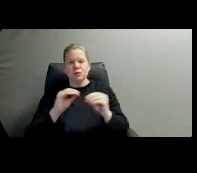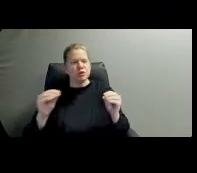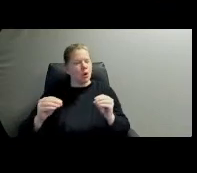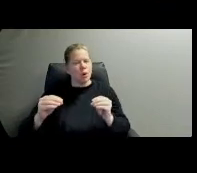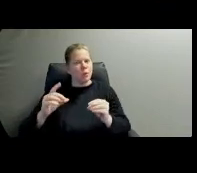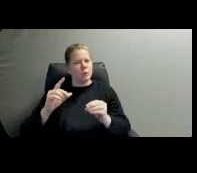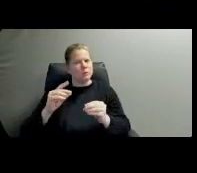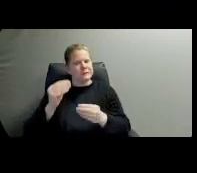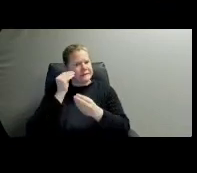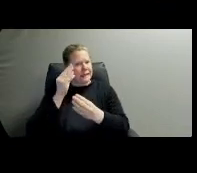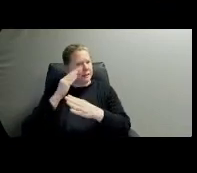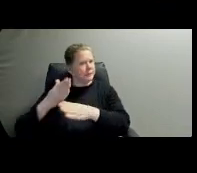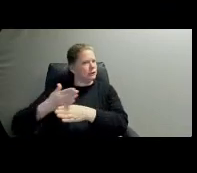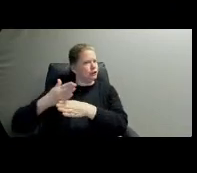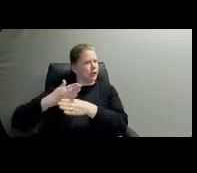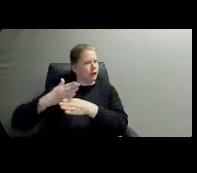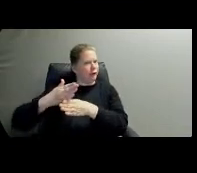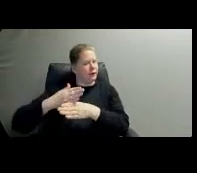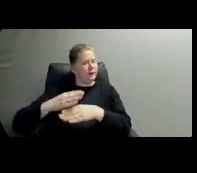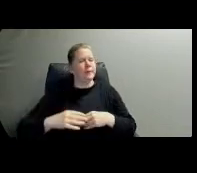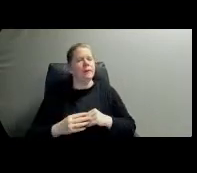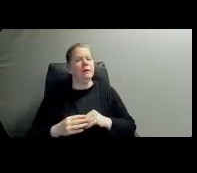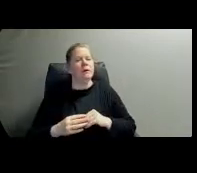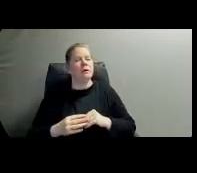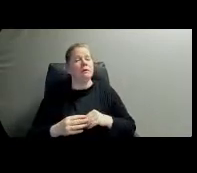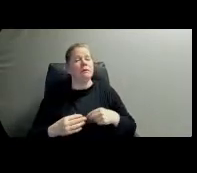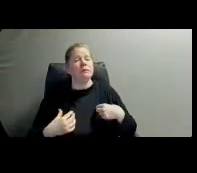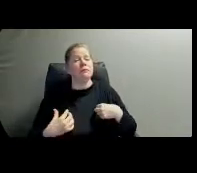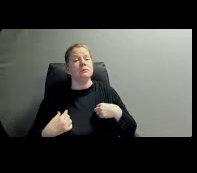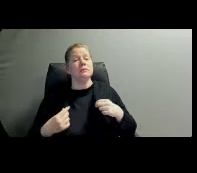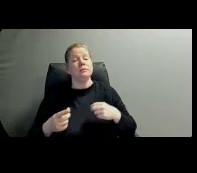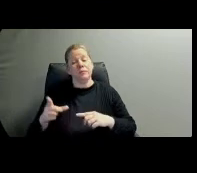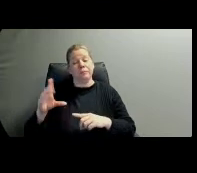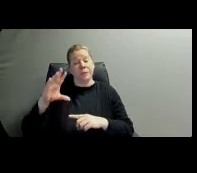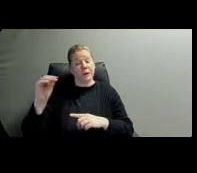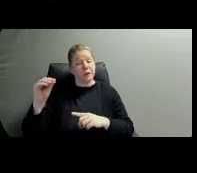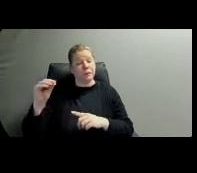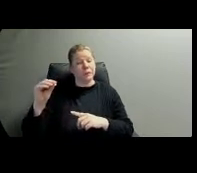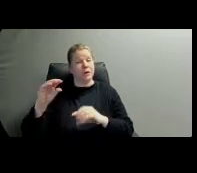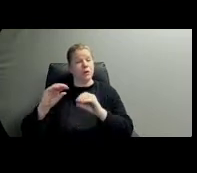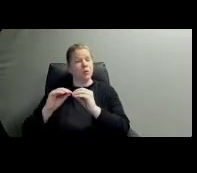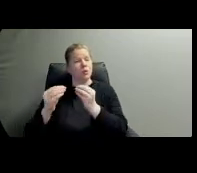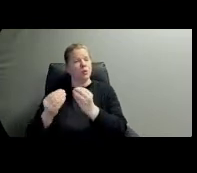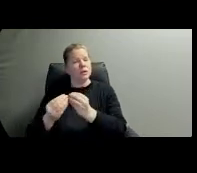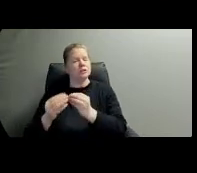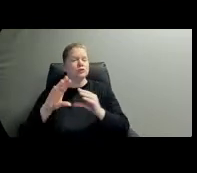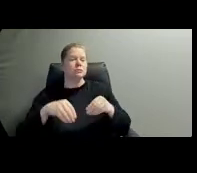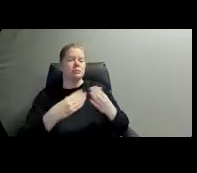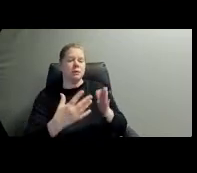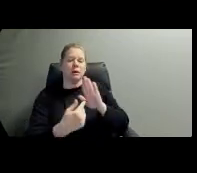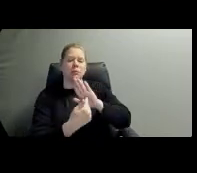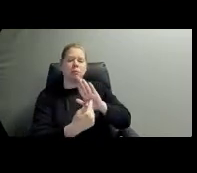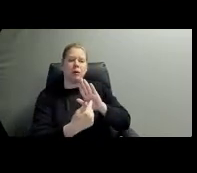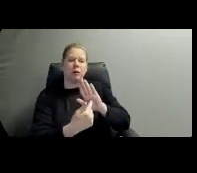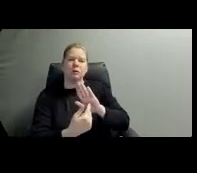whatsoever. So what the aim of the company or the organization is to build a model that takes into